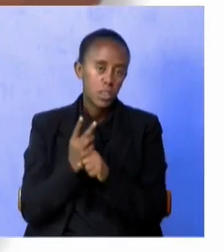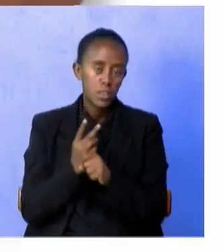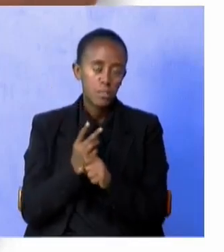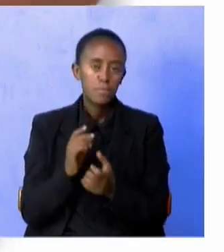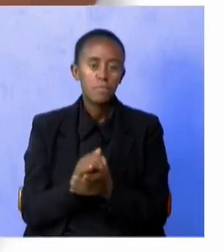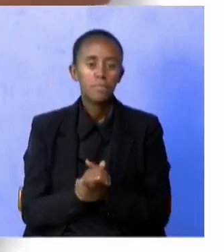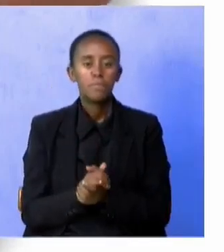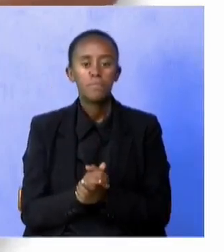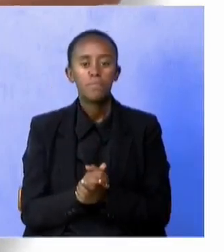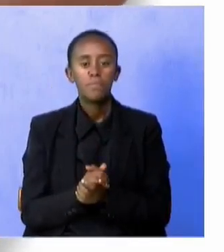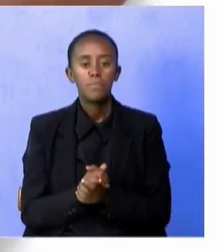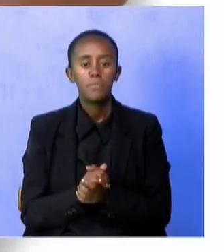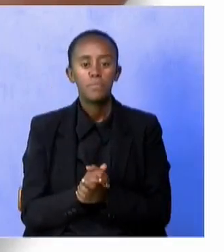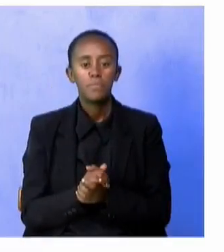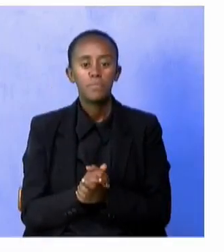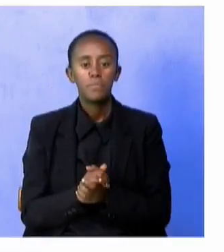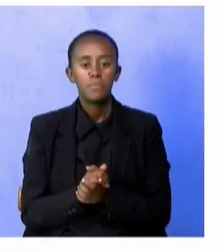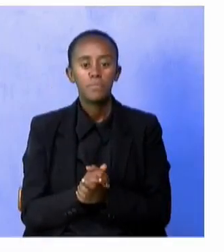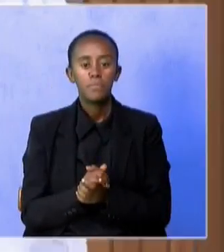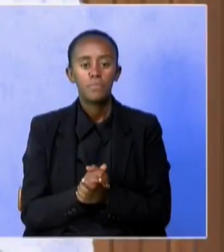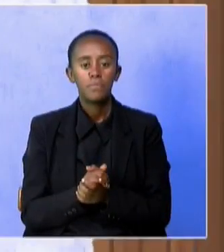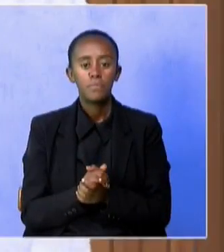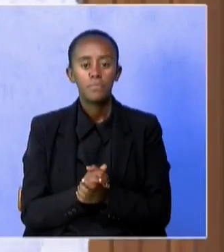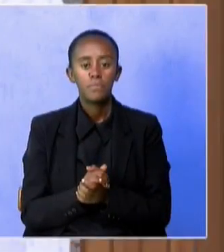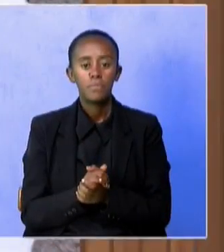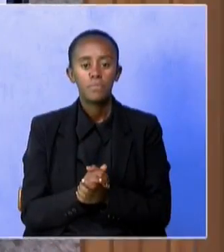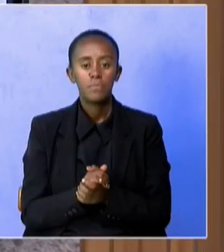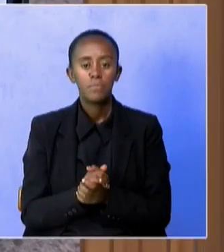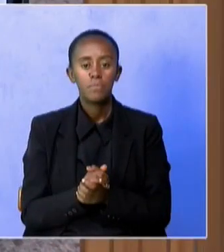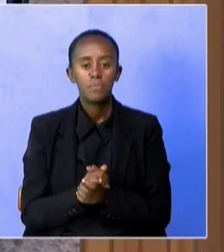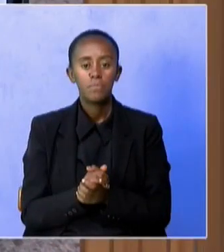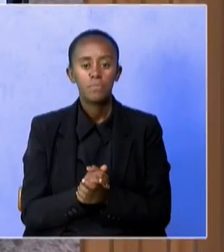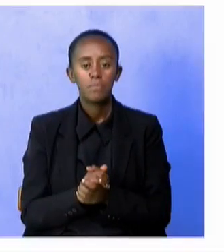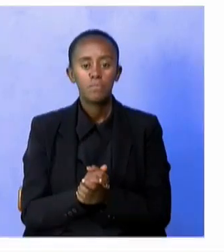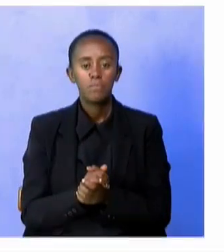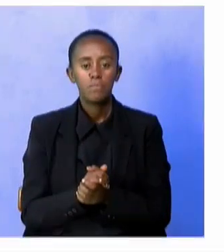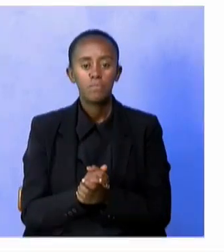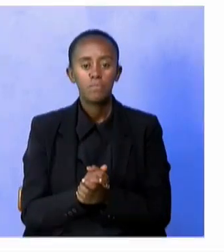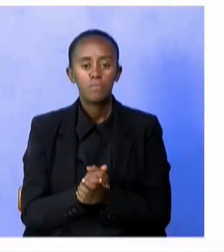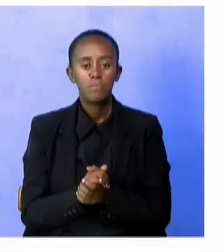If that is the case, the action has started